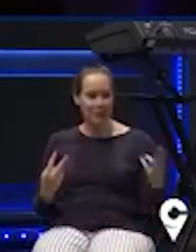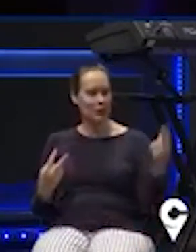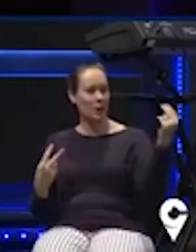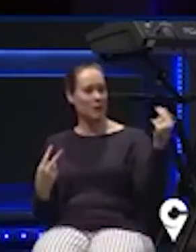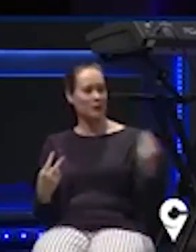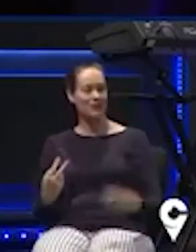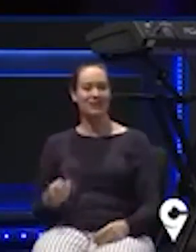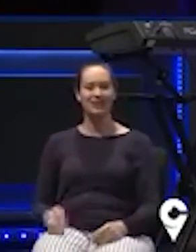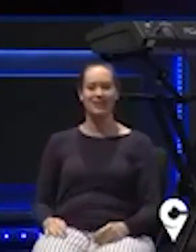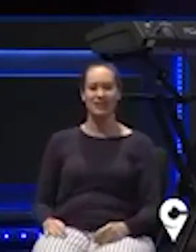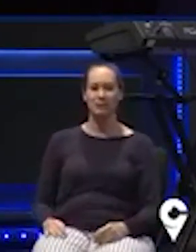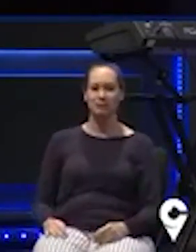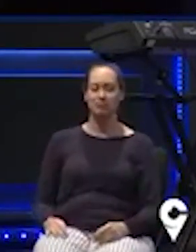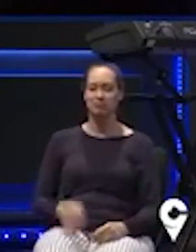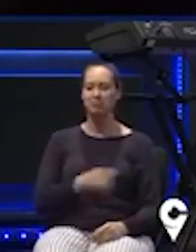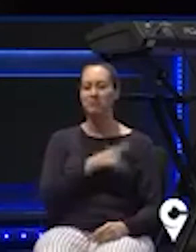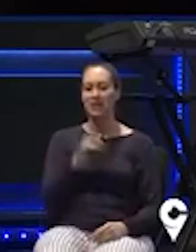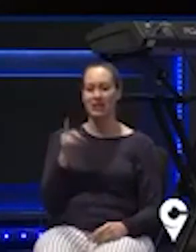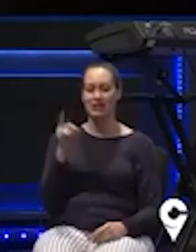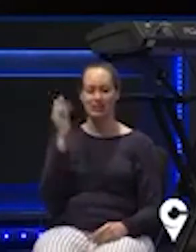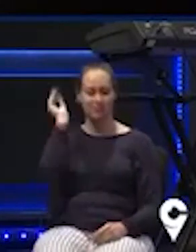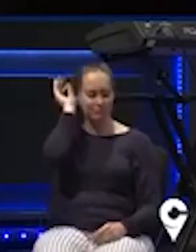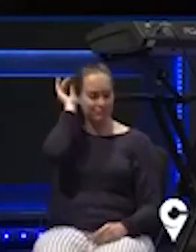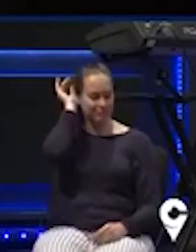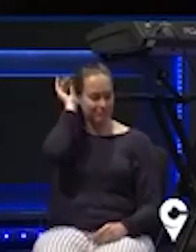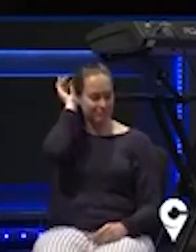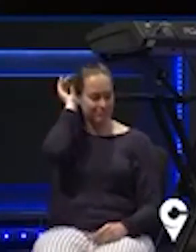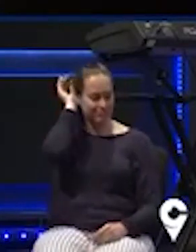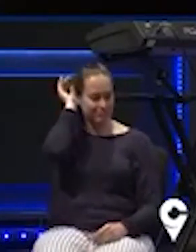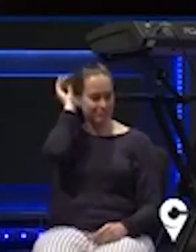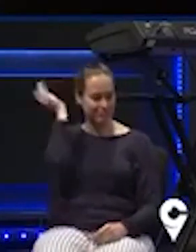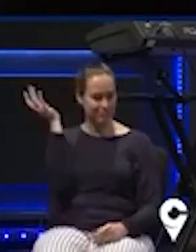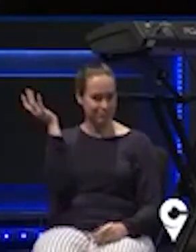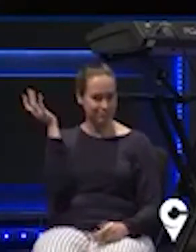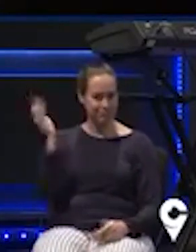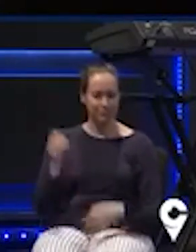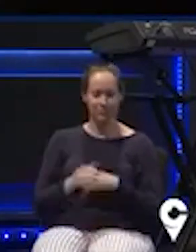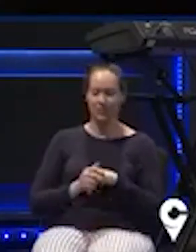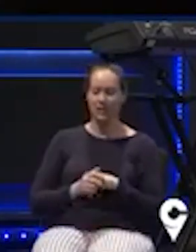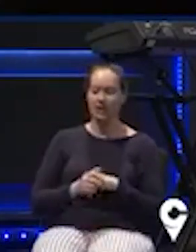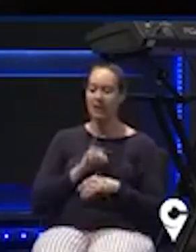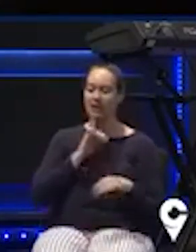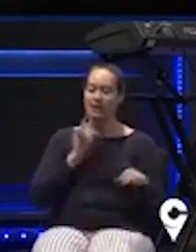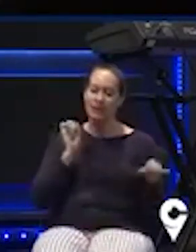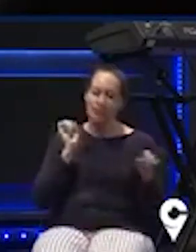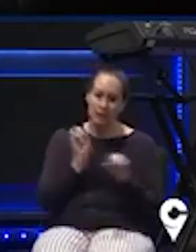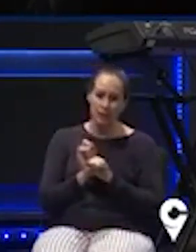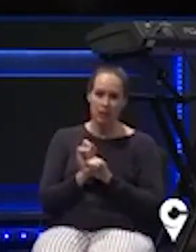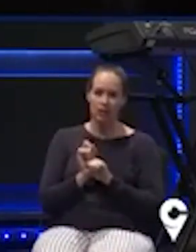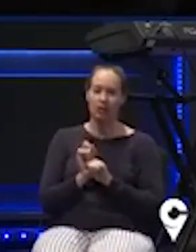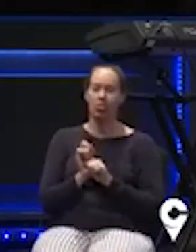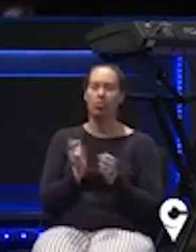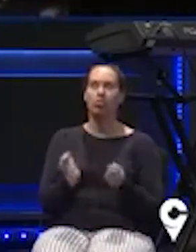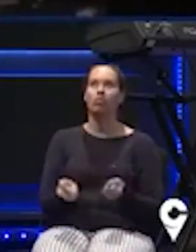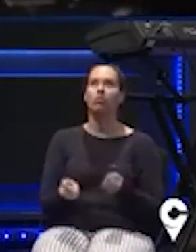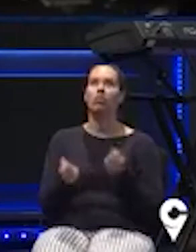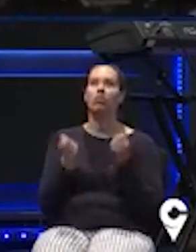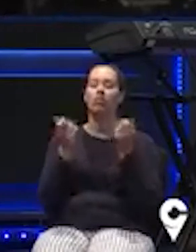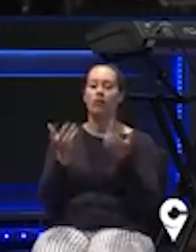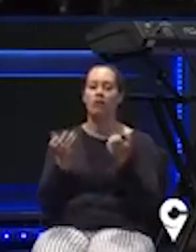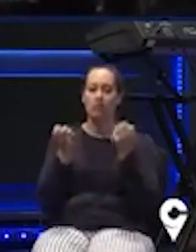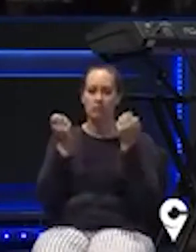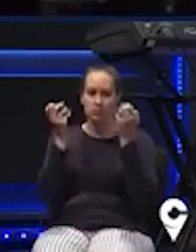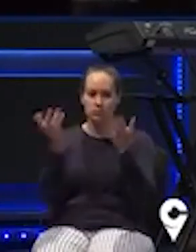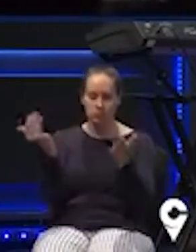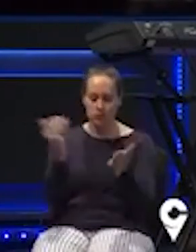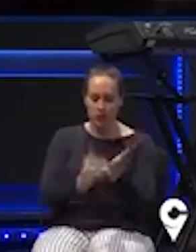Take that and kind of let it simmer on the back burner for a second. There are literally thousands of ways, if you think